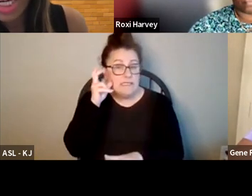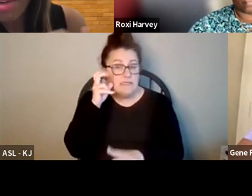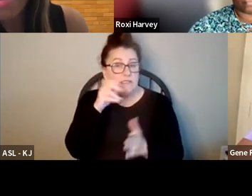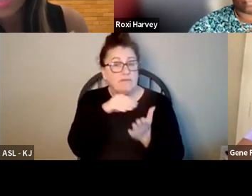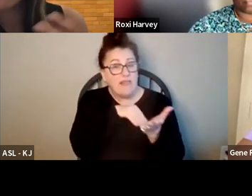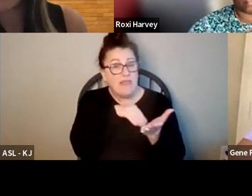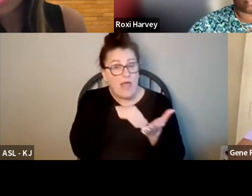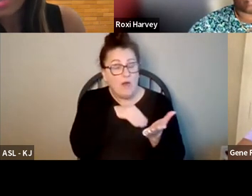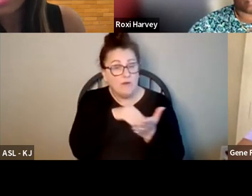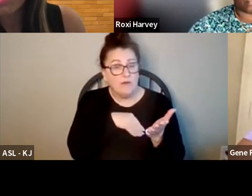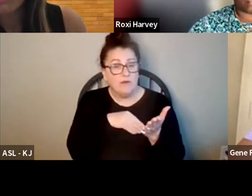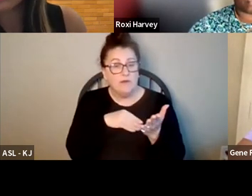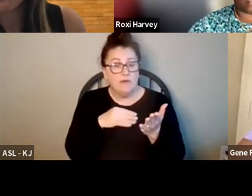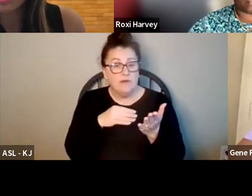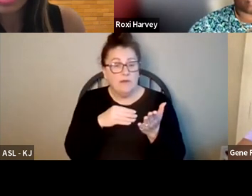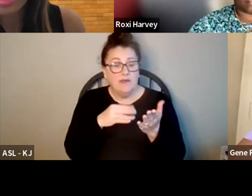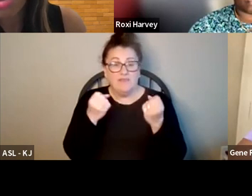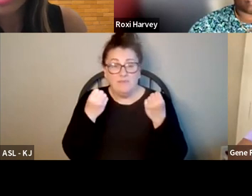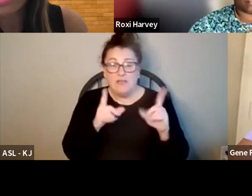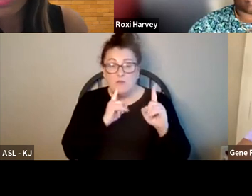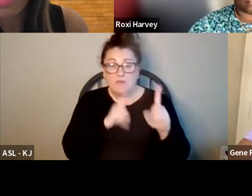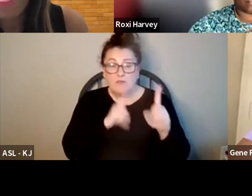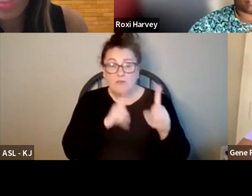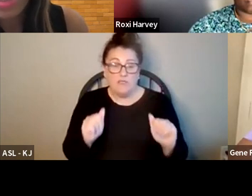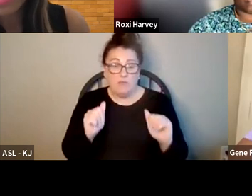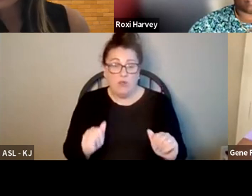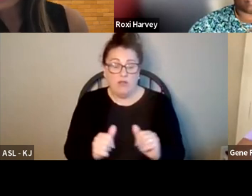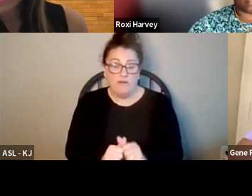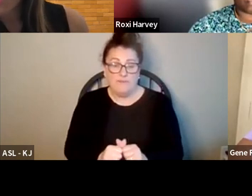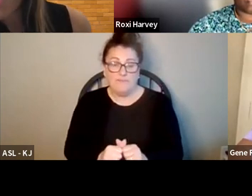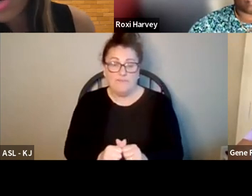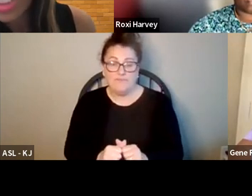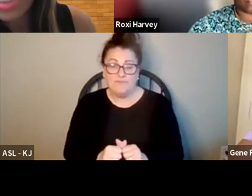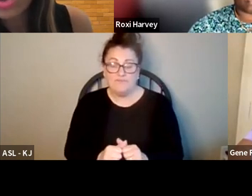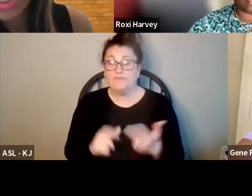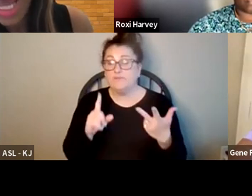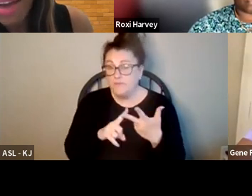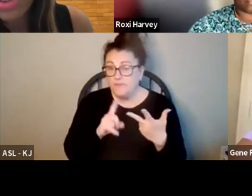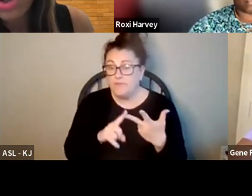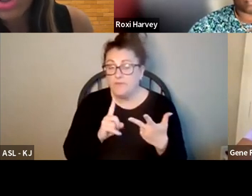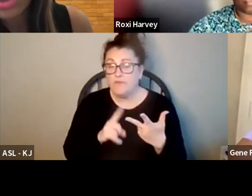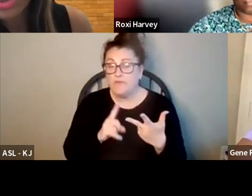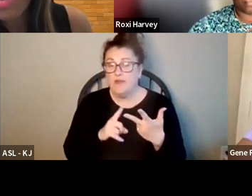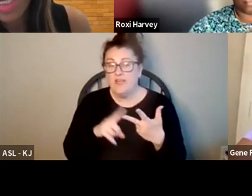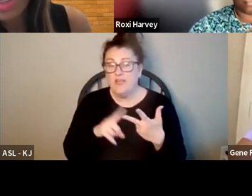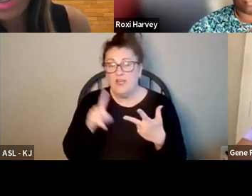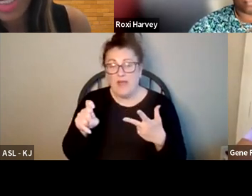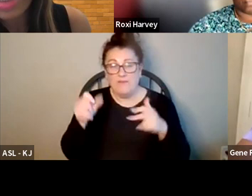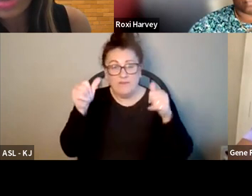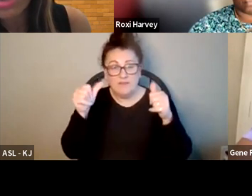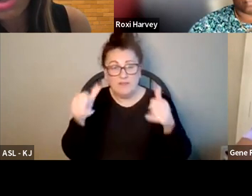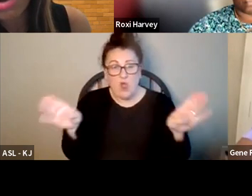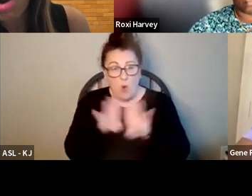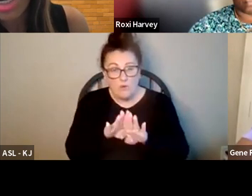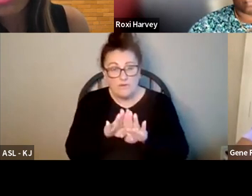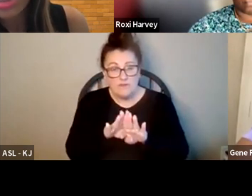we can have as many responses as possible? And the third is, do we have to close the survey? Like,